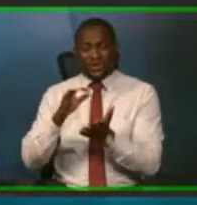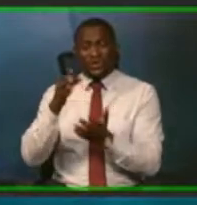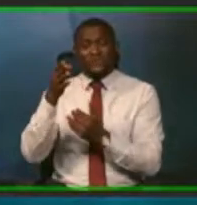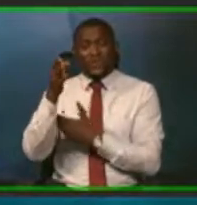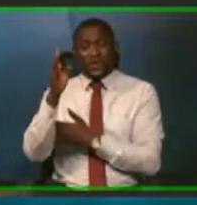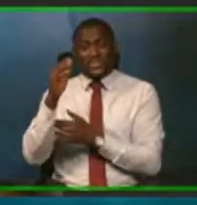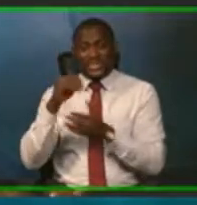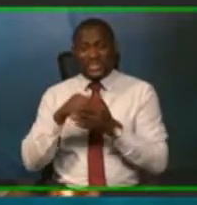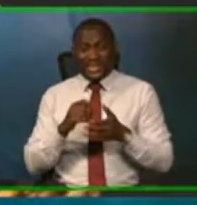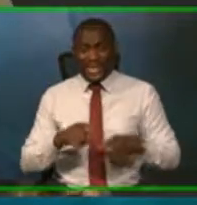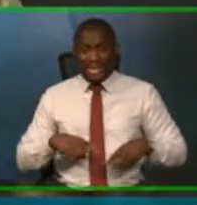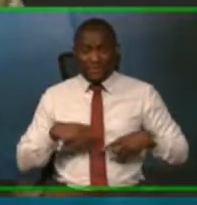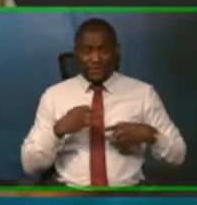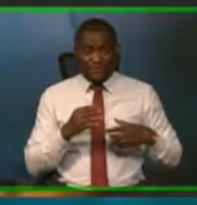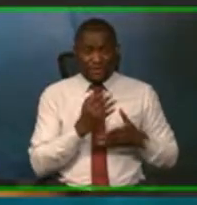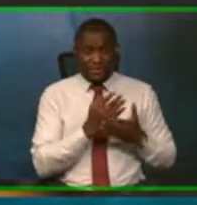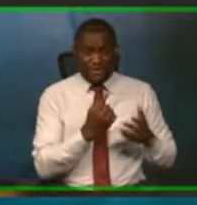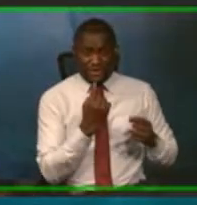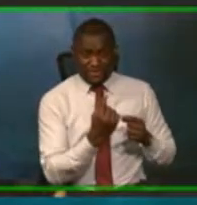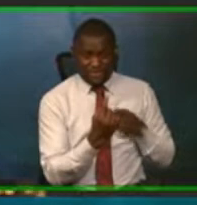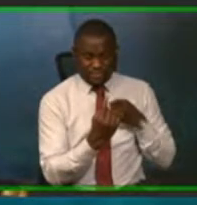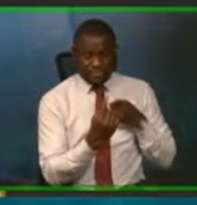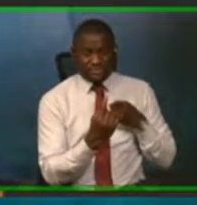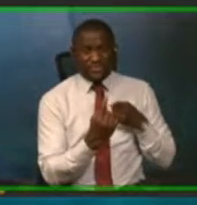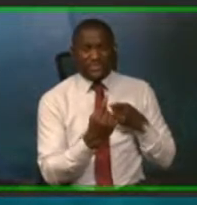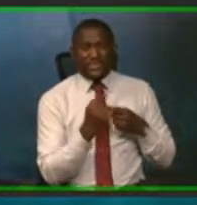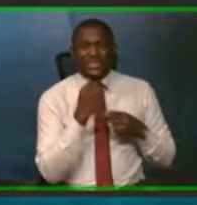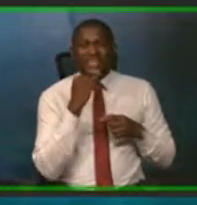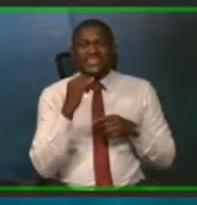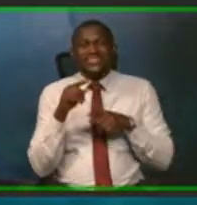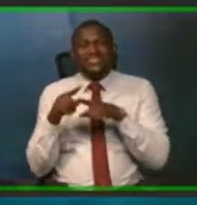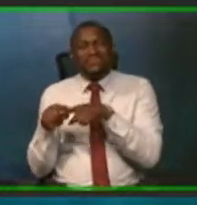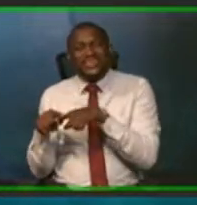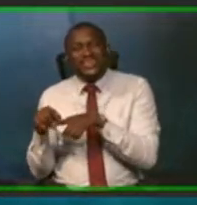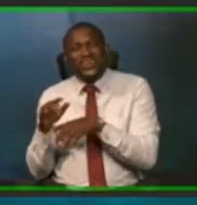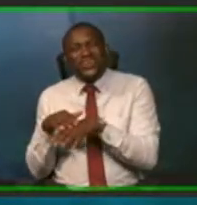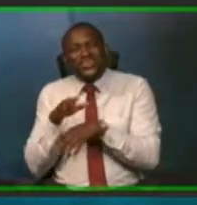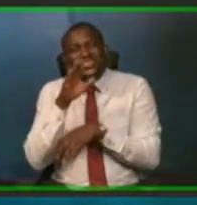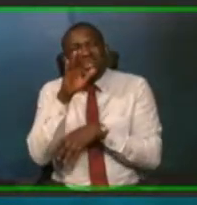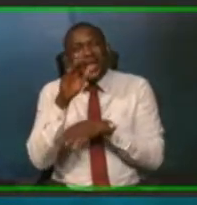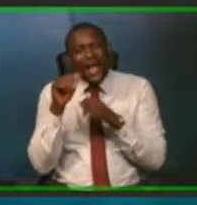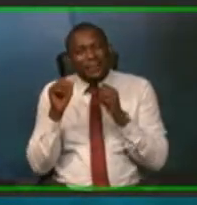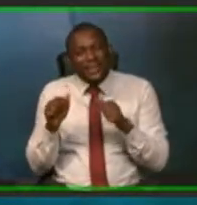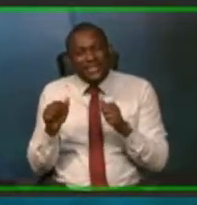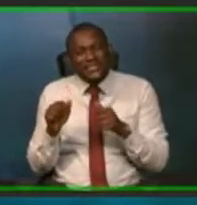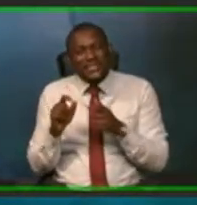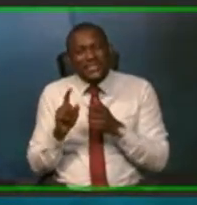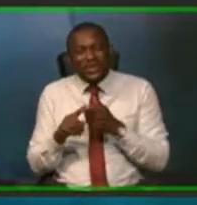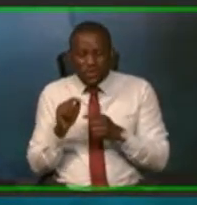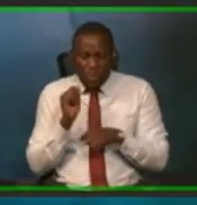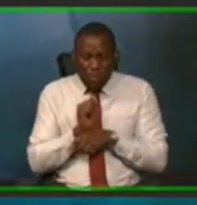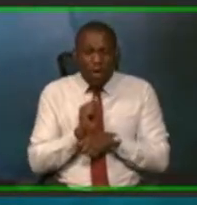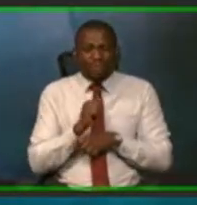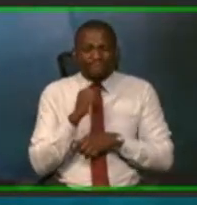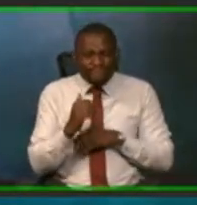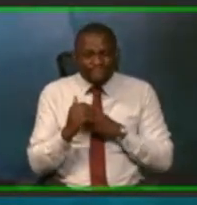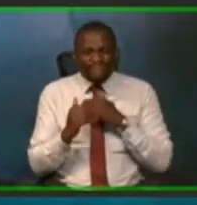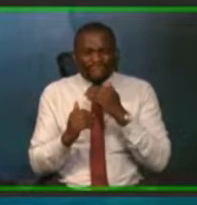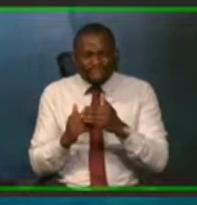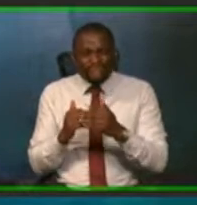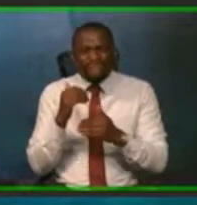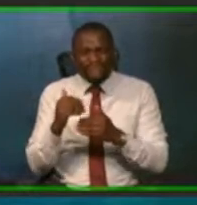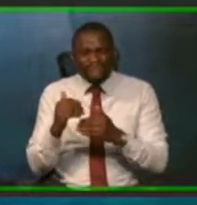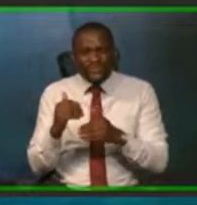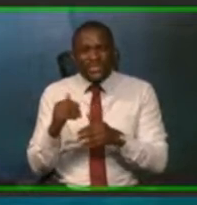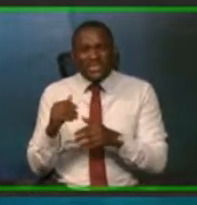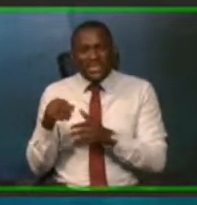of an individual is dependent on our ability to walk in keeping with divine patterns. Here's